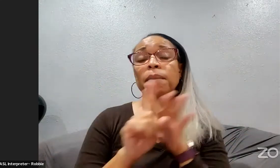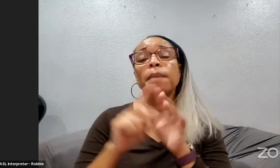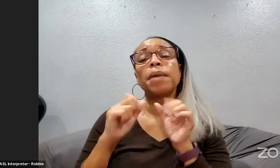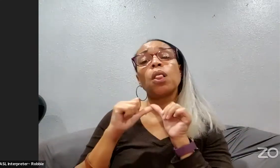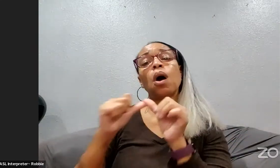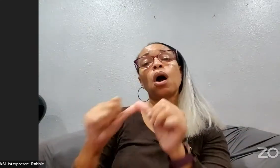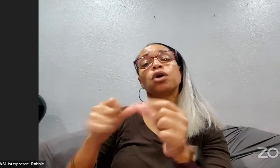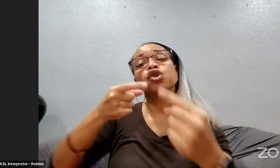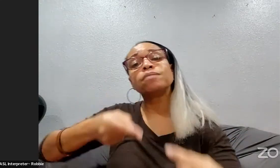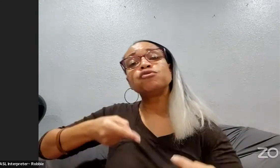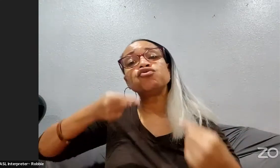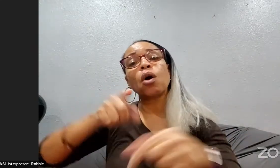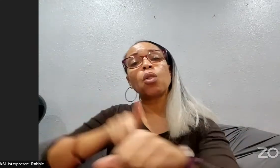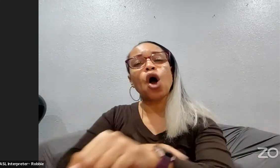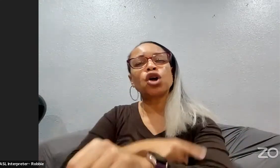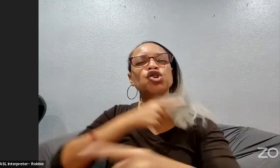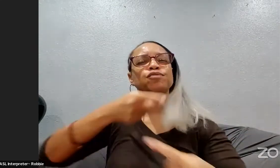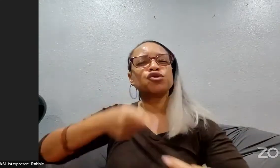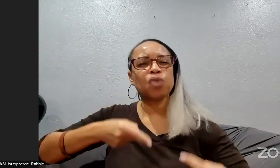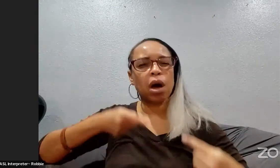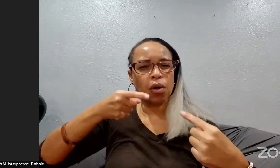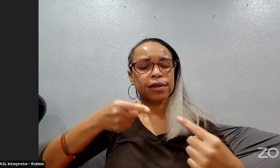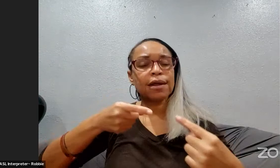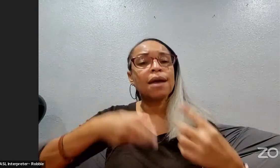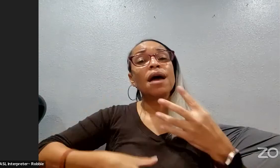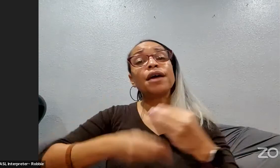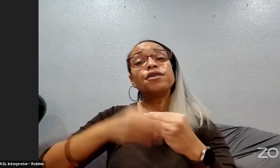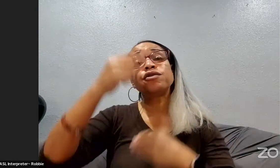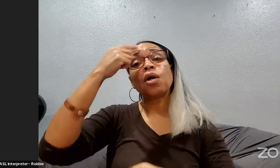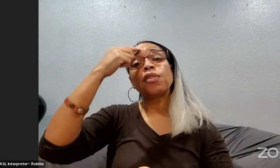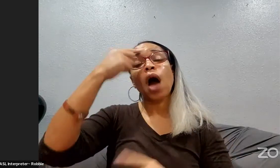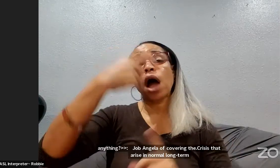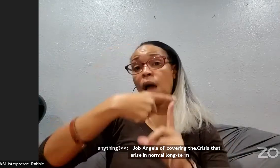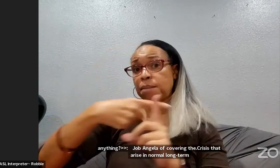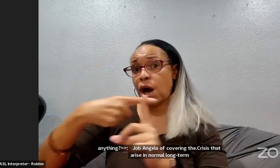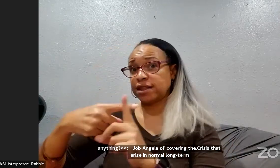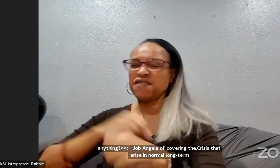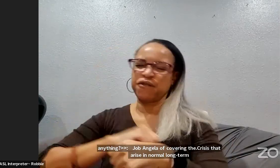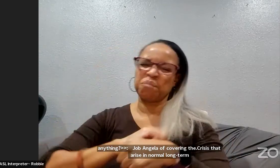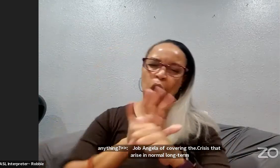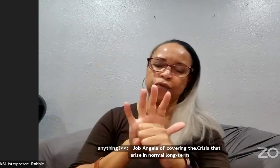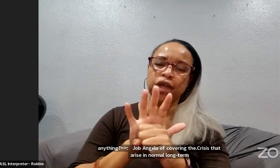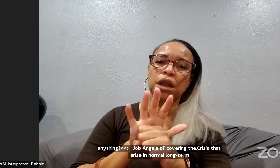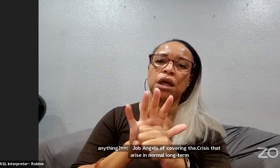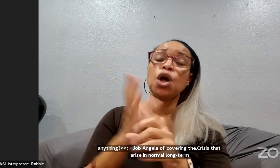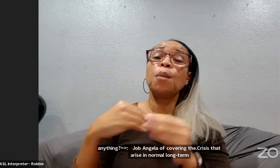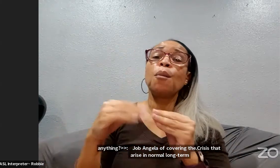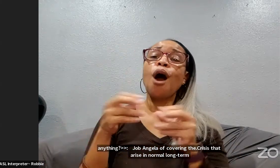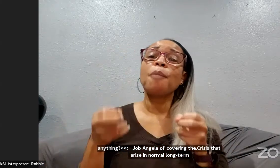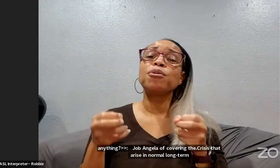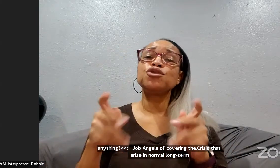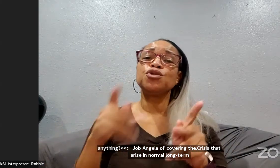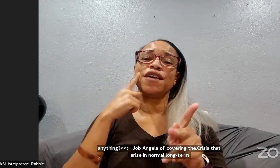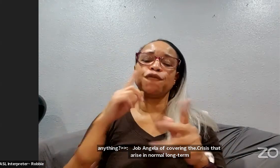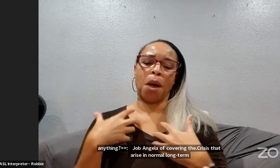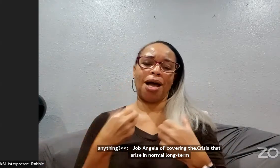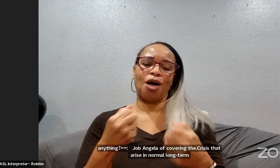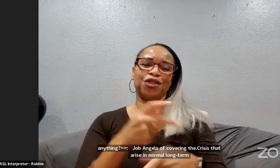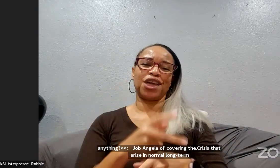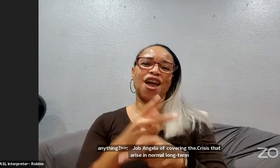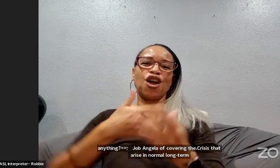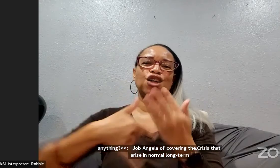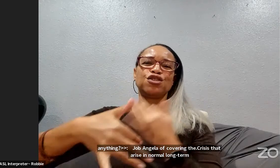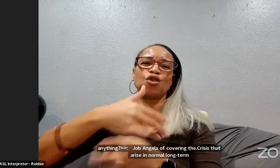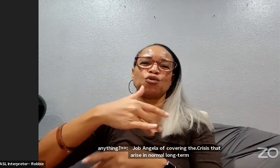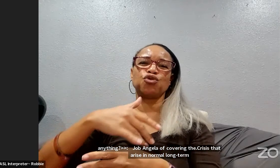struggles. Some additional thoughts were that one positive outcome of the COVID experience has been more of an opportunity for the healthcare and social services network